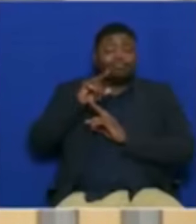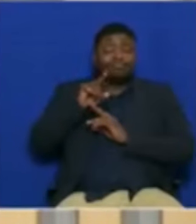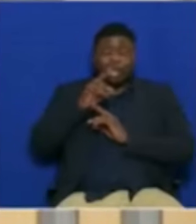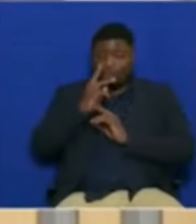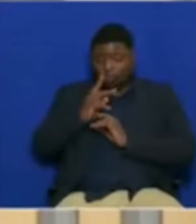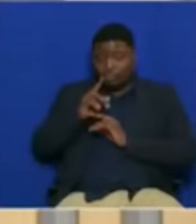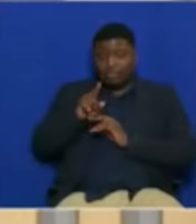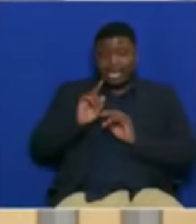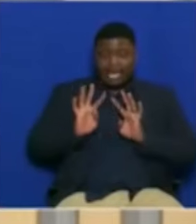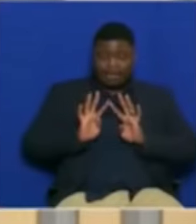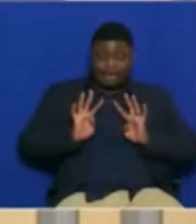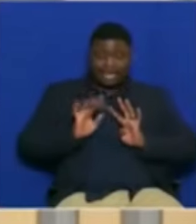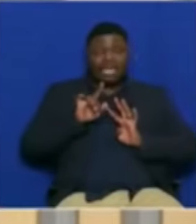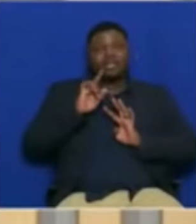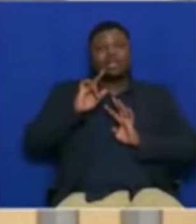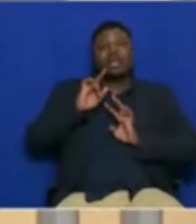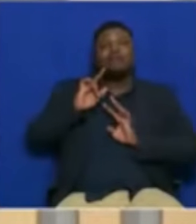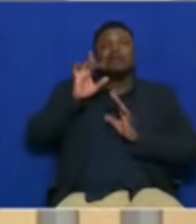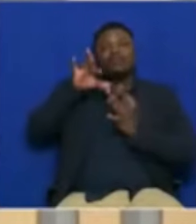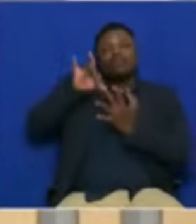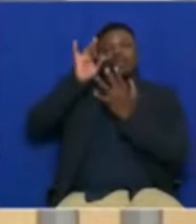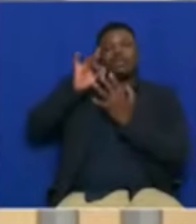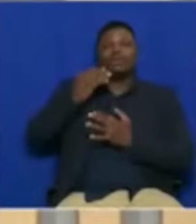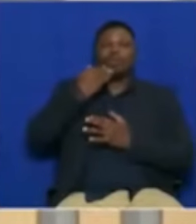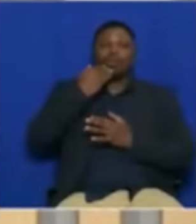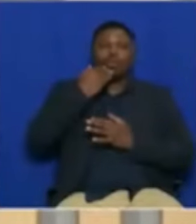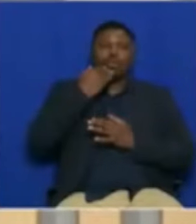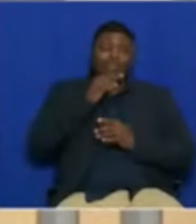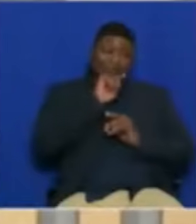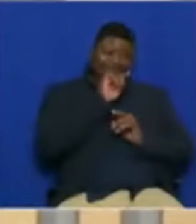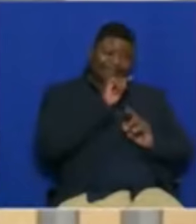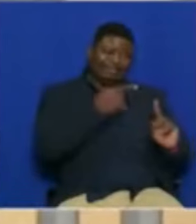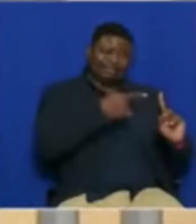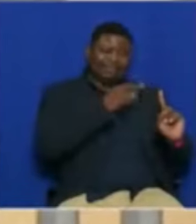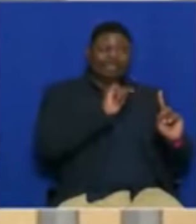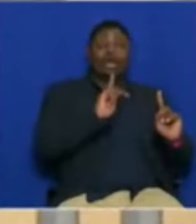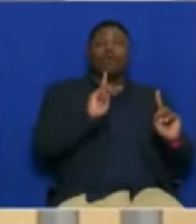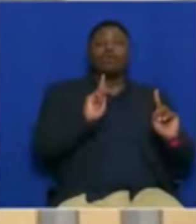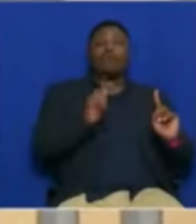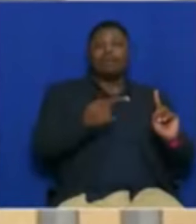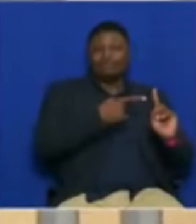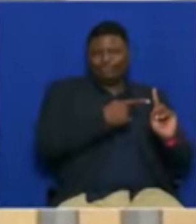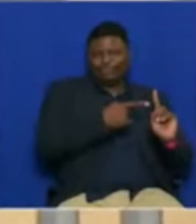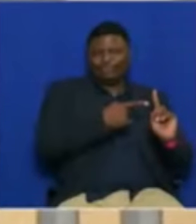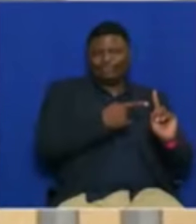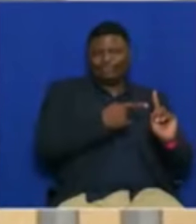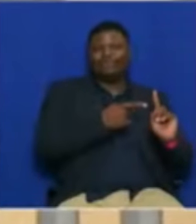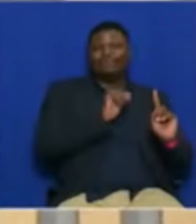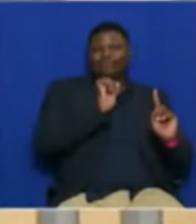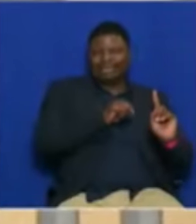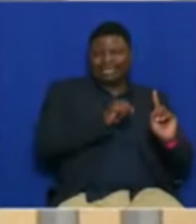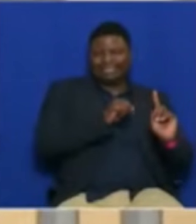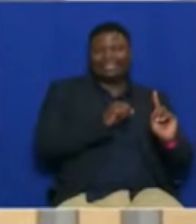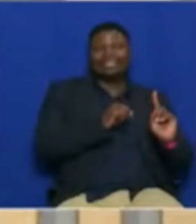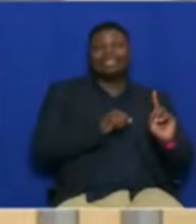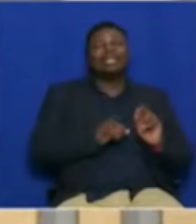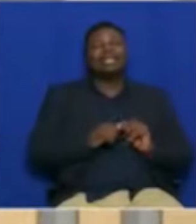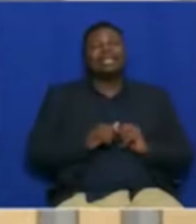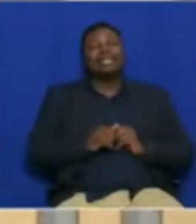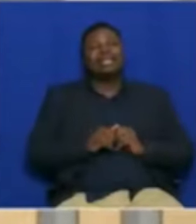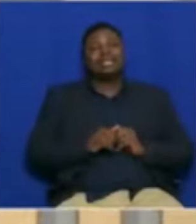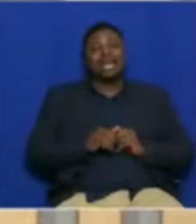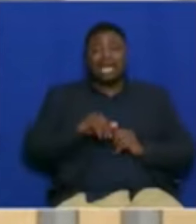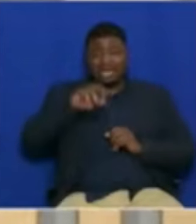it's chosen by him there. Although he does, that's what we are speaking to. The panel is not chosen by anybody